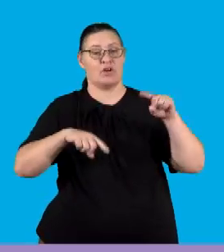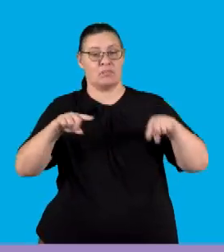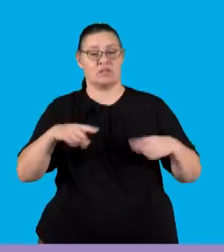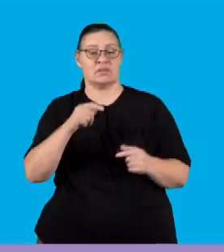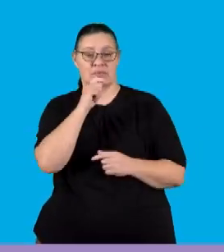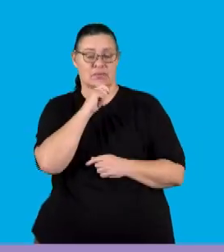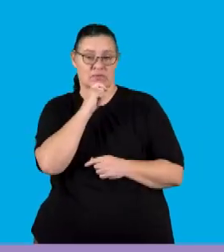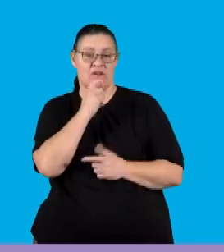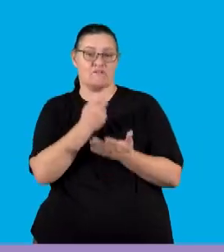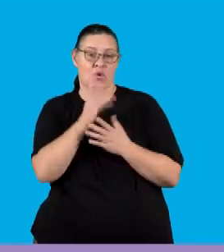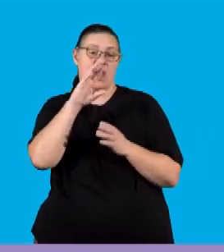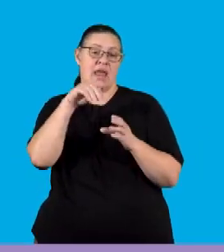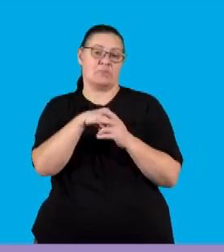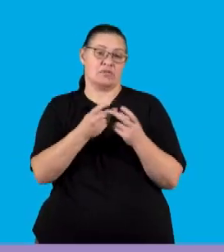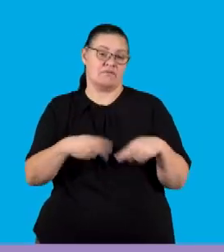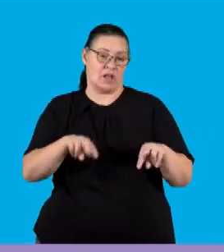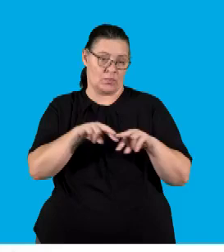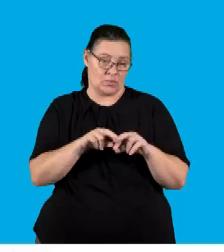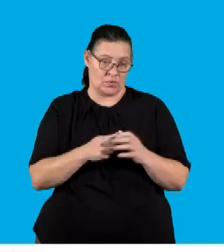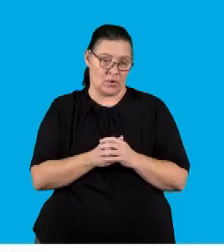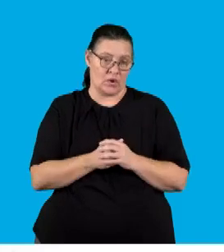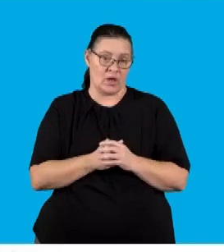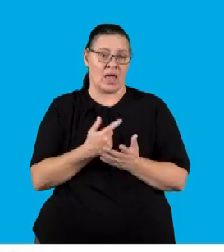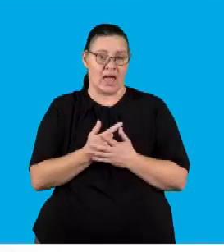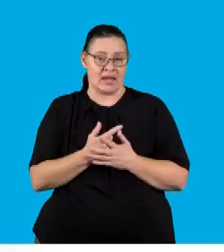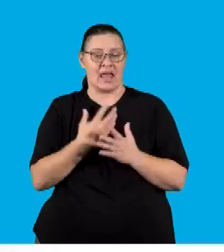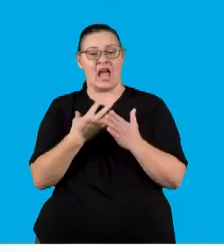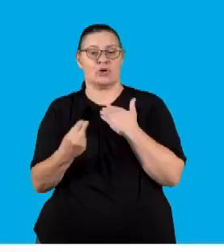used for our input value and our